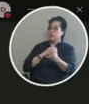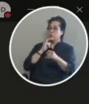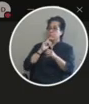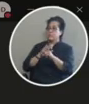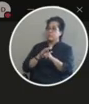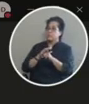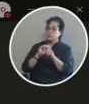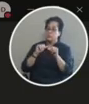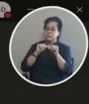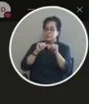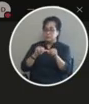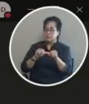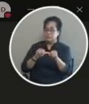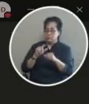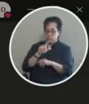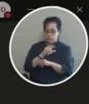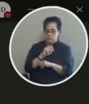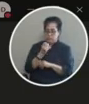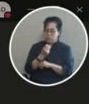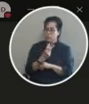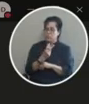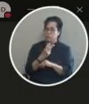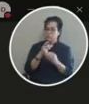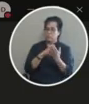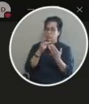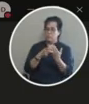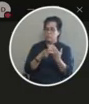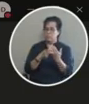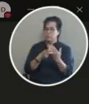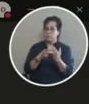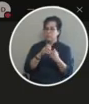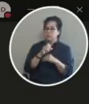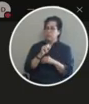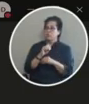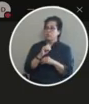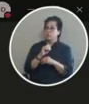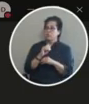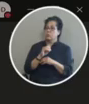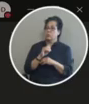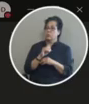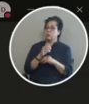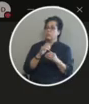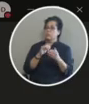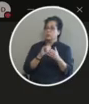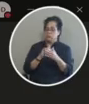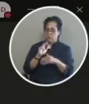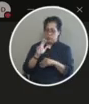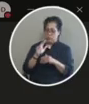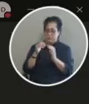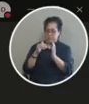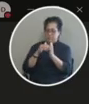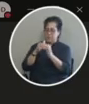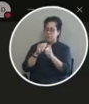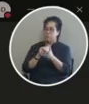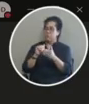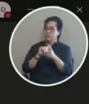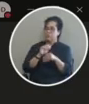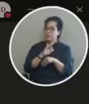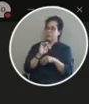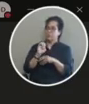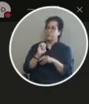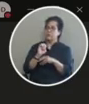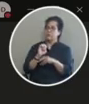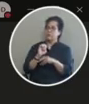continue with that program. The 2012 Street CIP is going to continue. Obviously, the $7 million fund and the $3 million pay-as-you-go